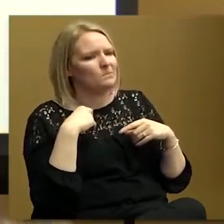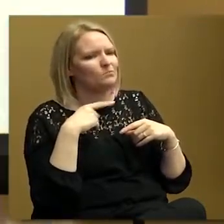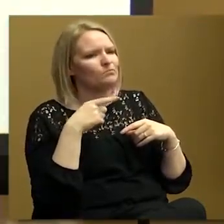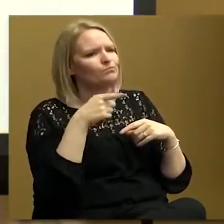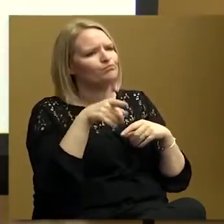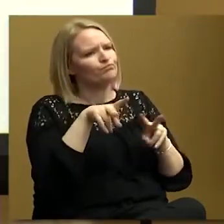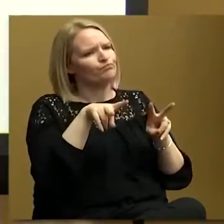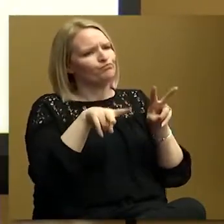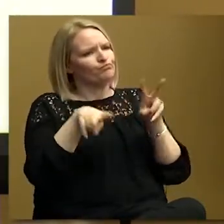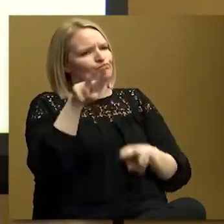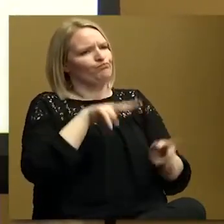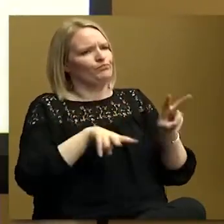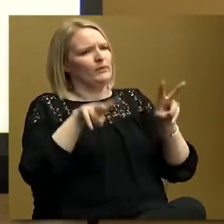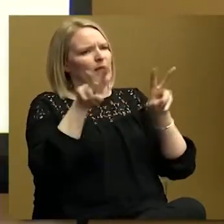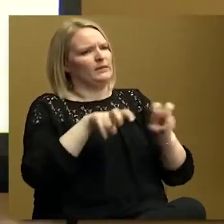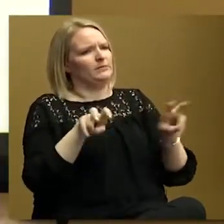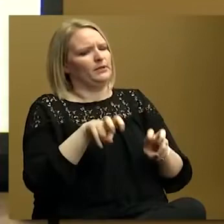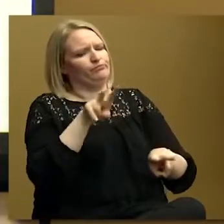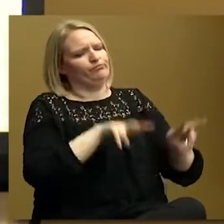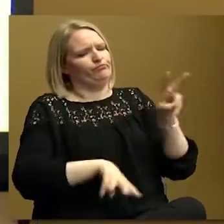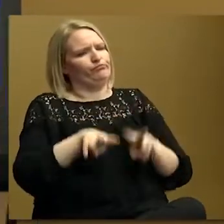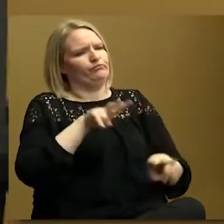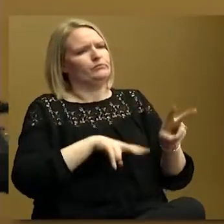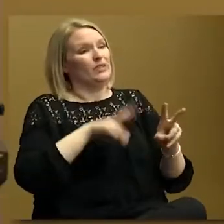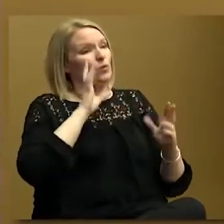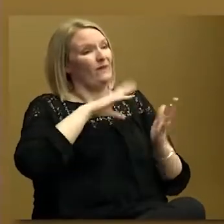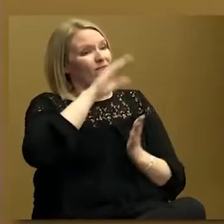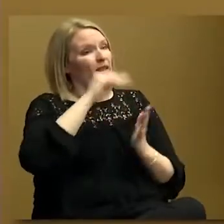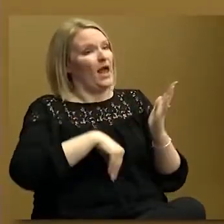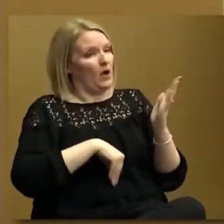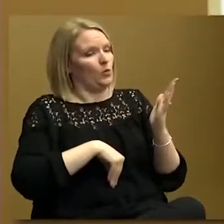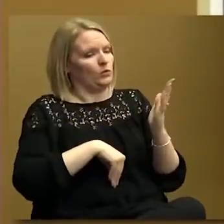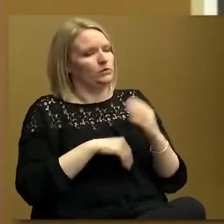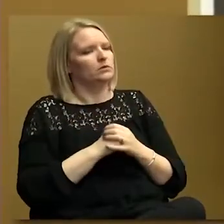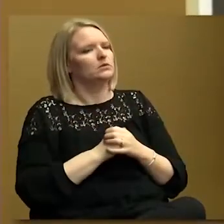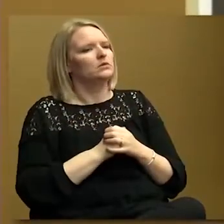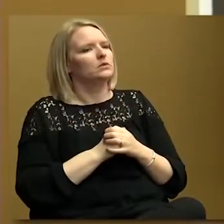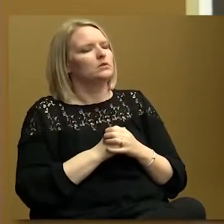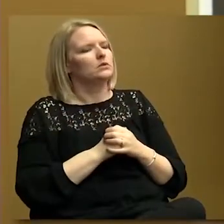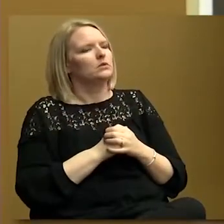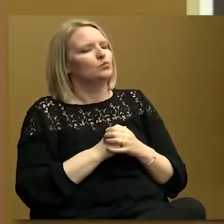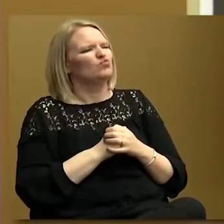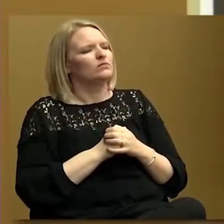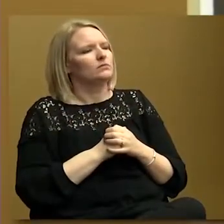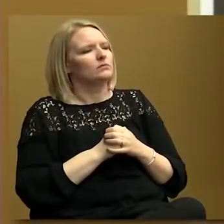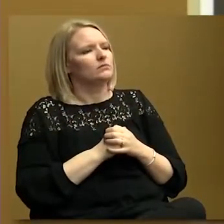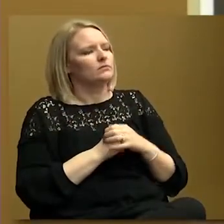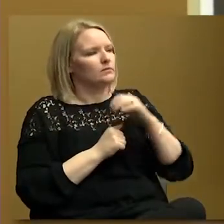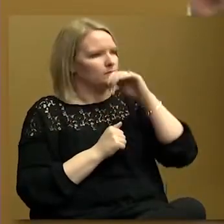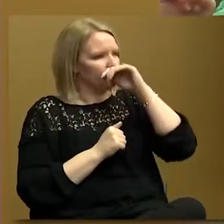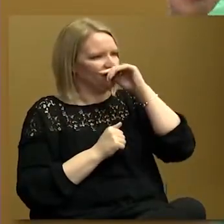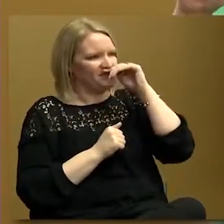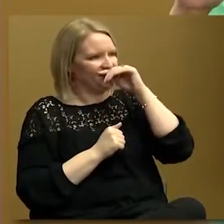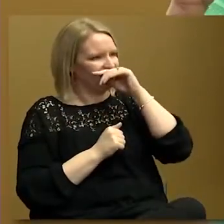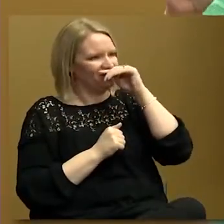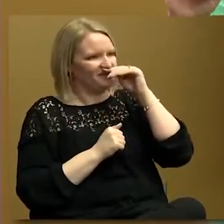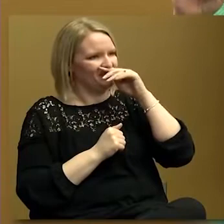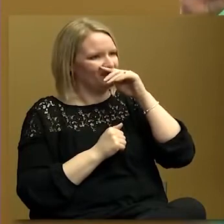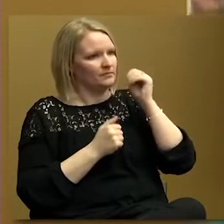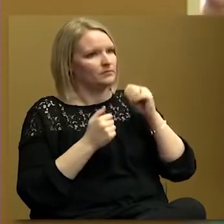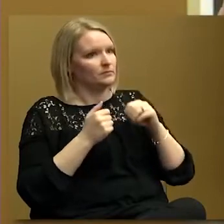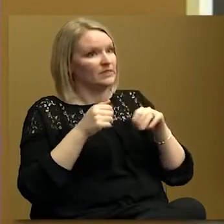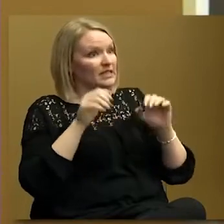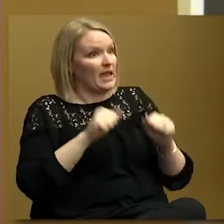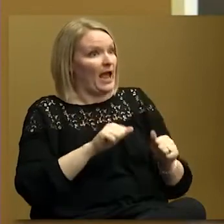go through the assessment and you fill this out, then you start it, and actually we're going to do it